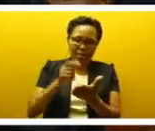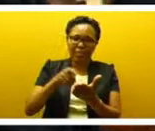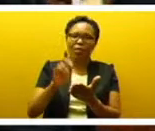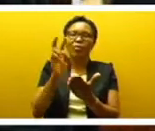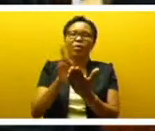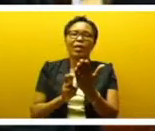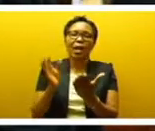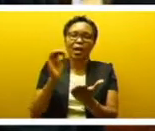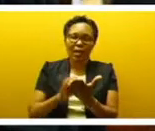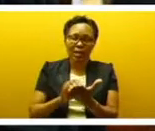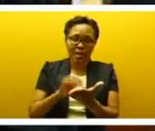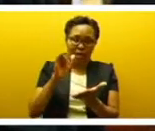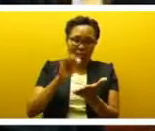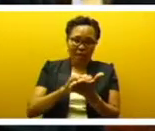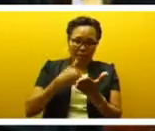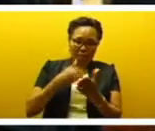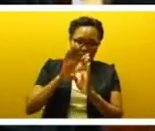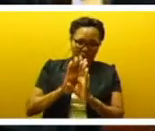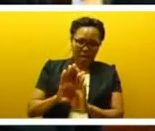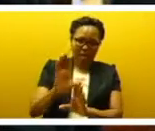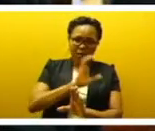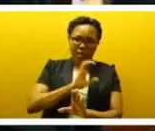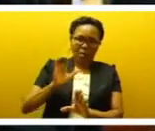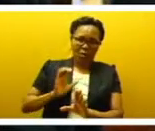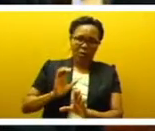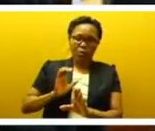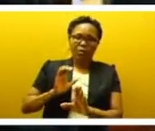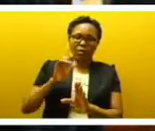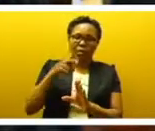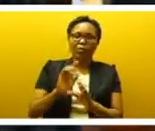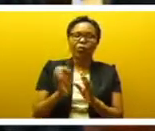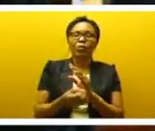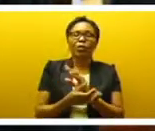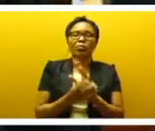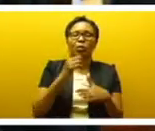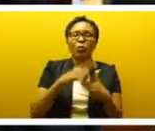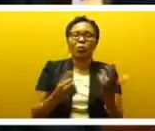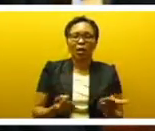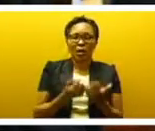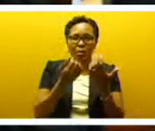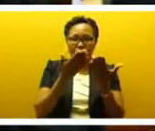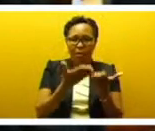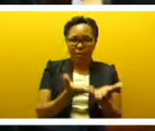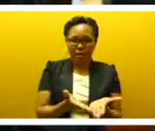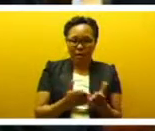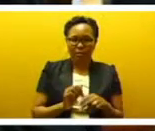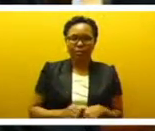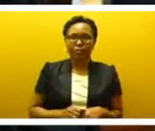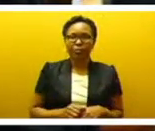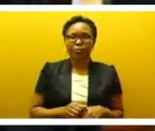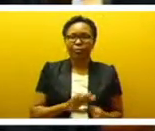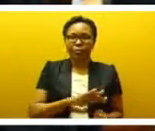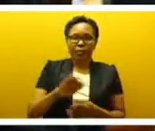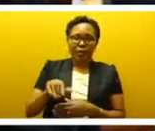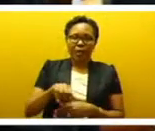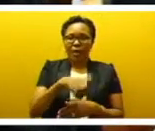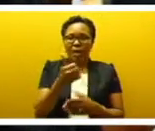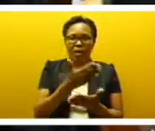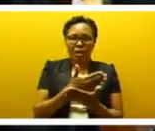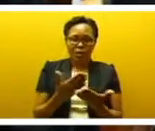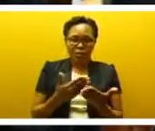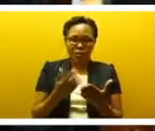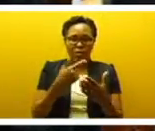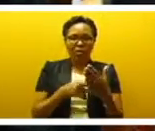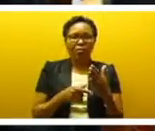leave it to the commissioners themselves to explain. The other issue is about the constitutionality of